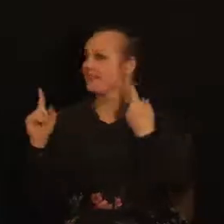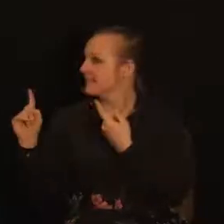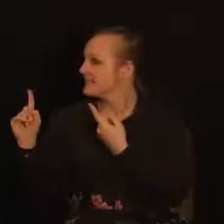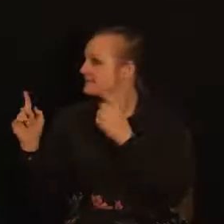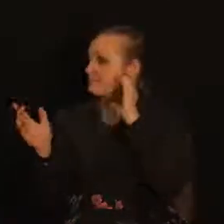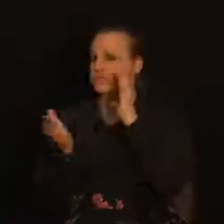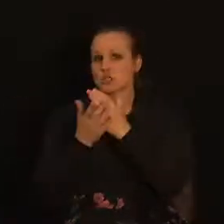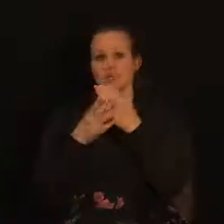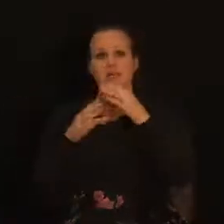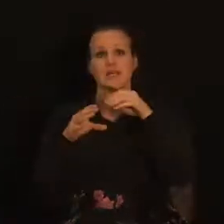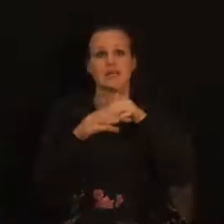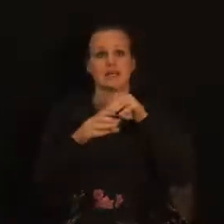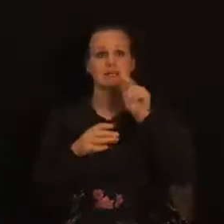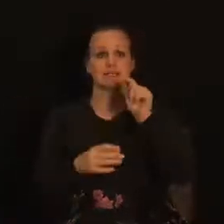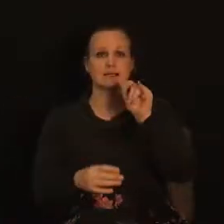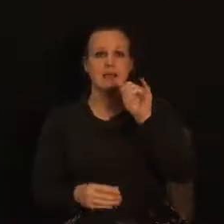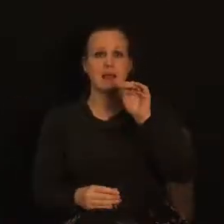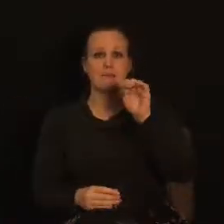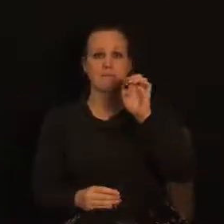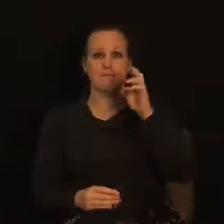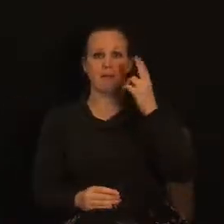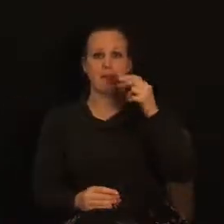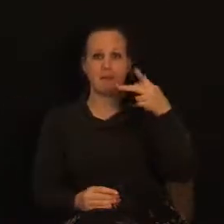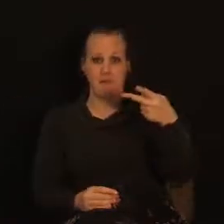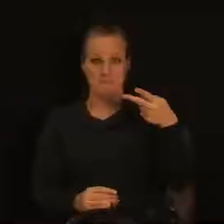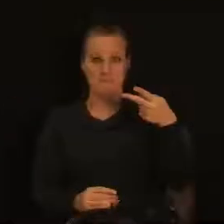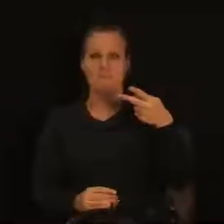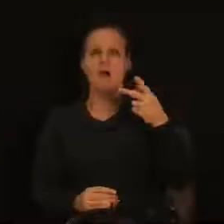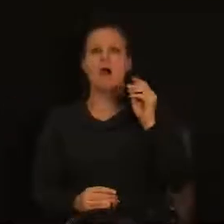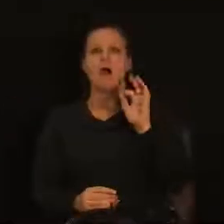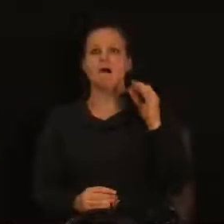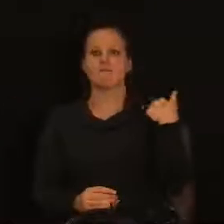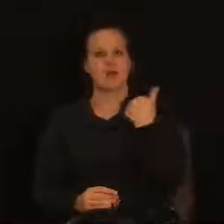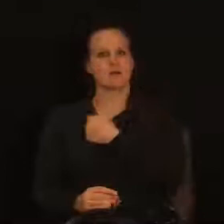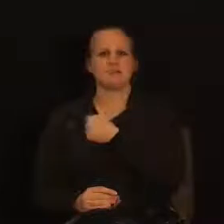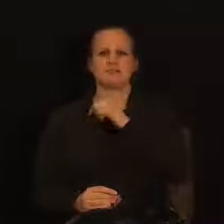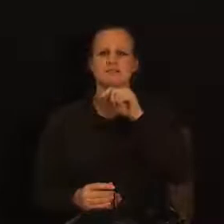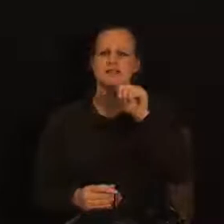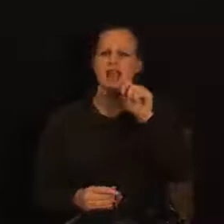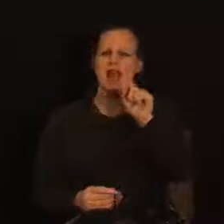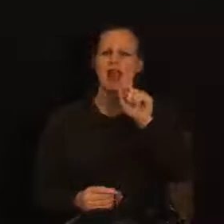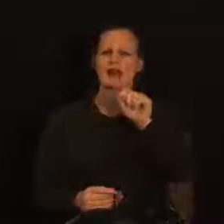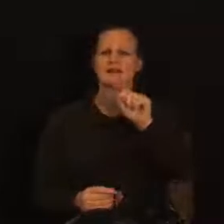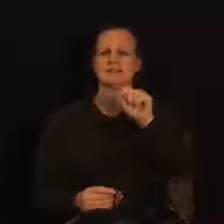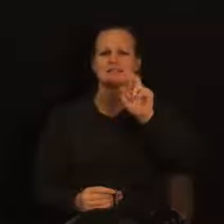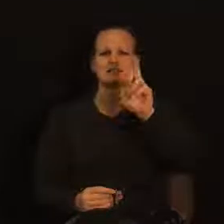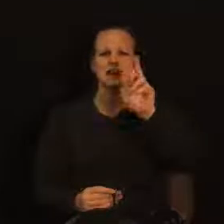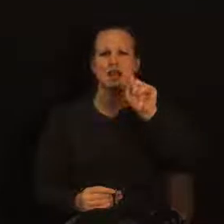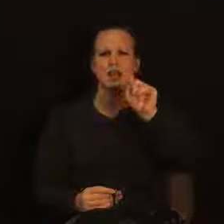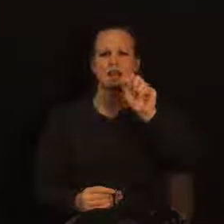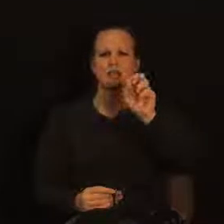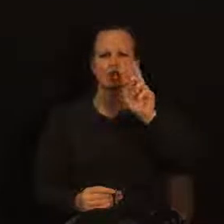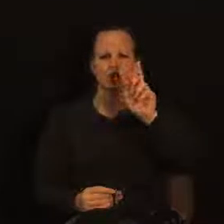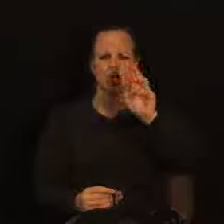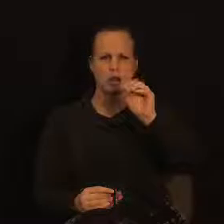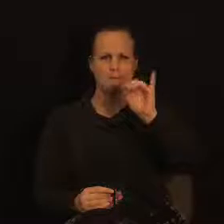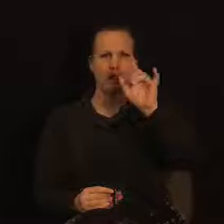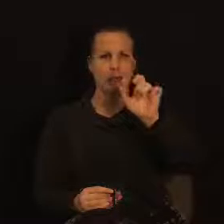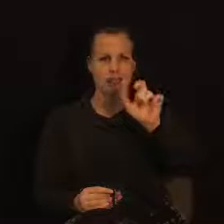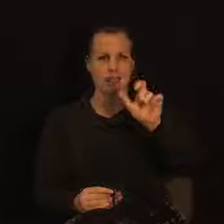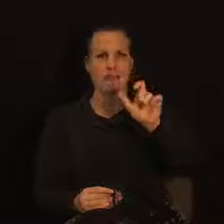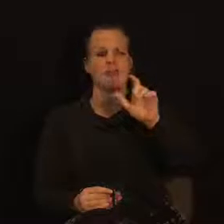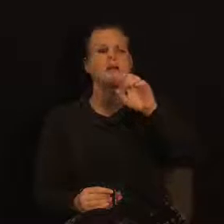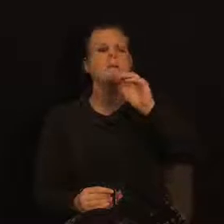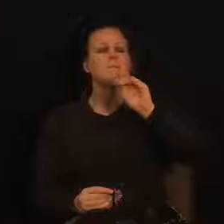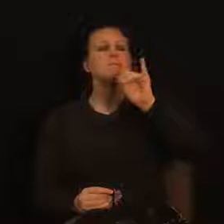Hop, and it was of us at Sutter Mill. It's in California. You can't tell, but we